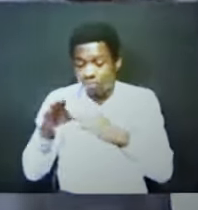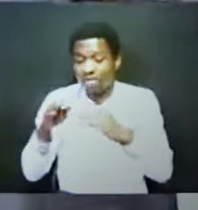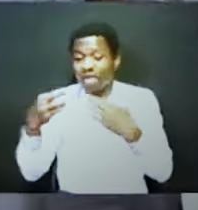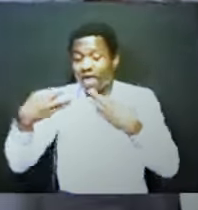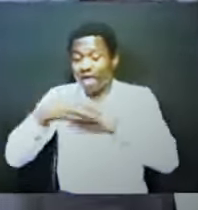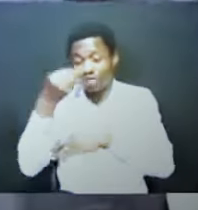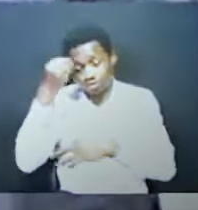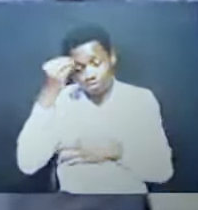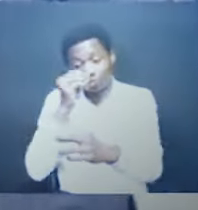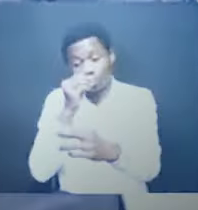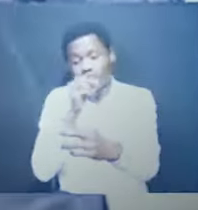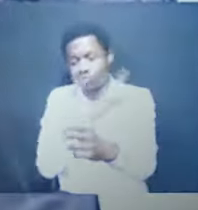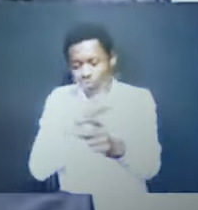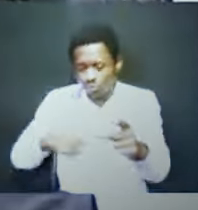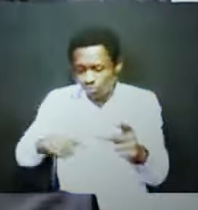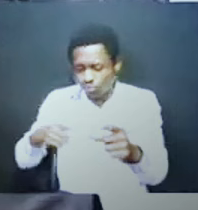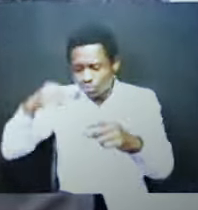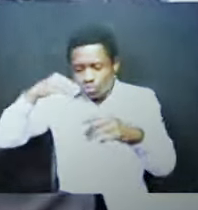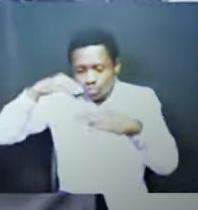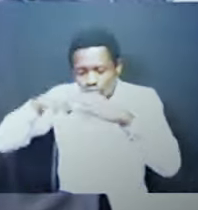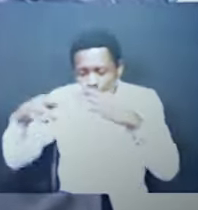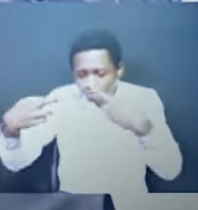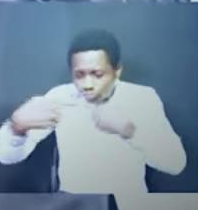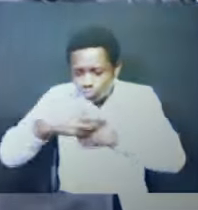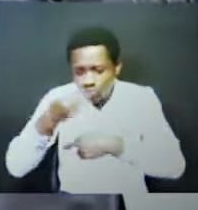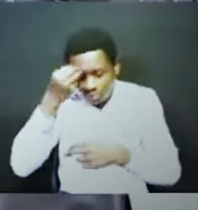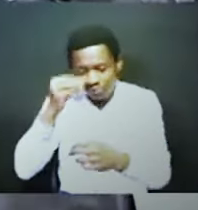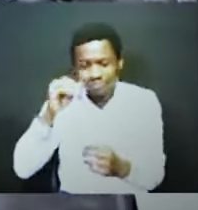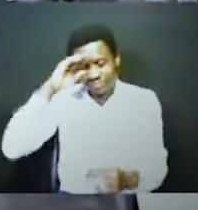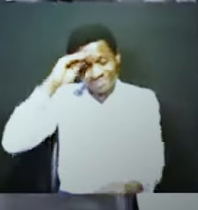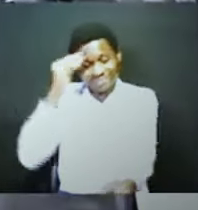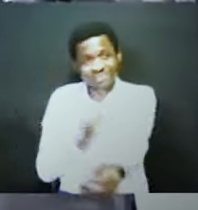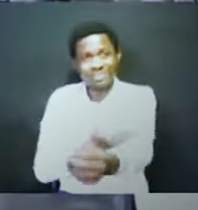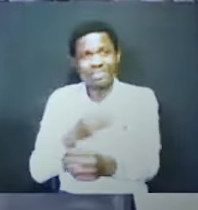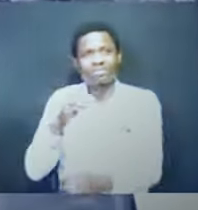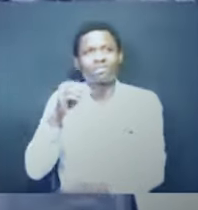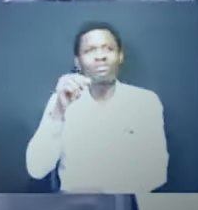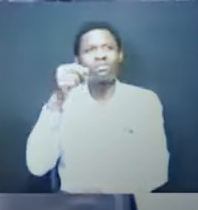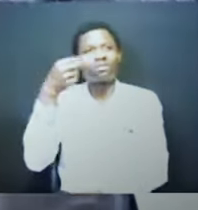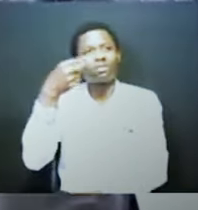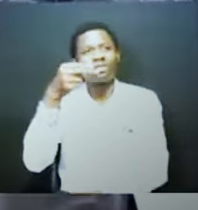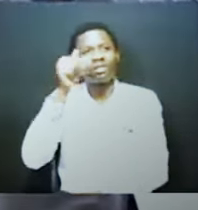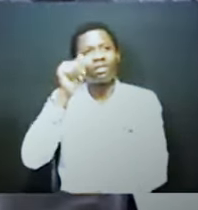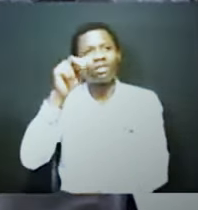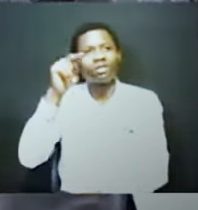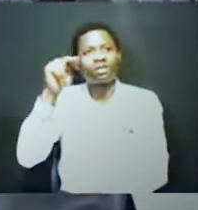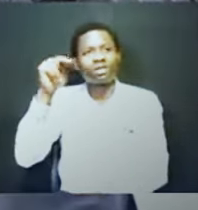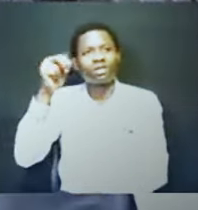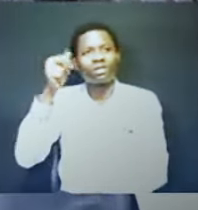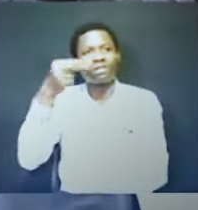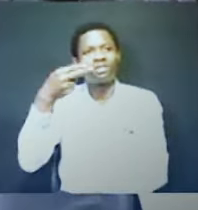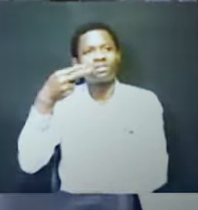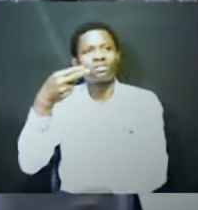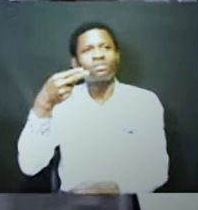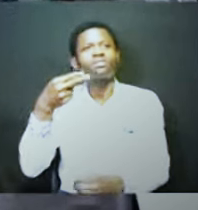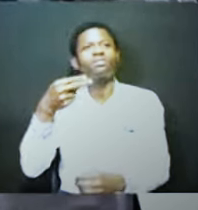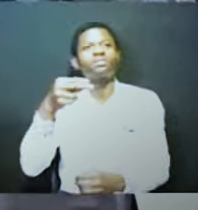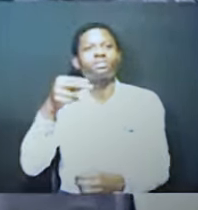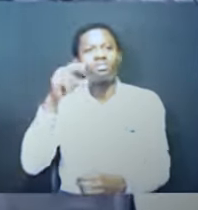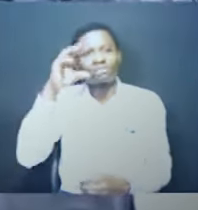Lord, into the room of the sons of Hanan, son of Igdaliah,